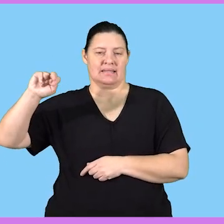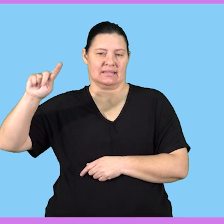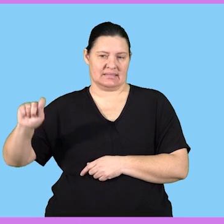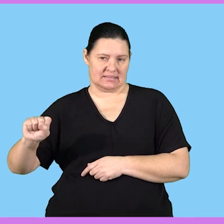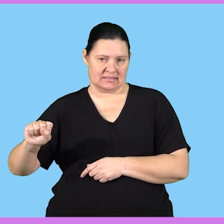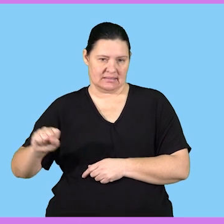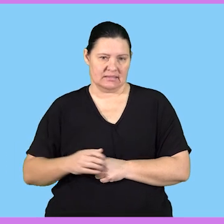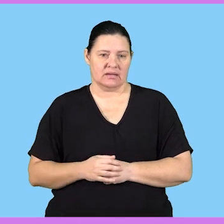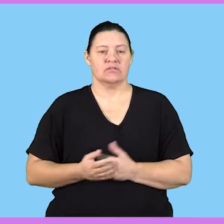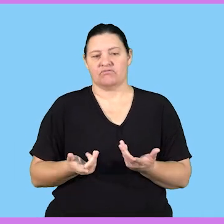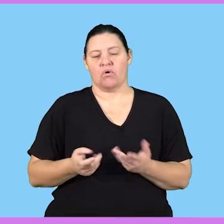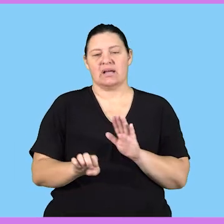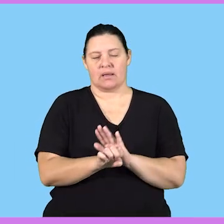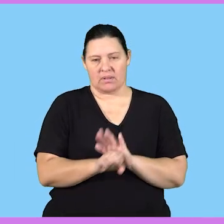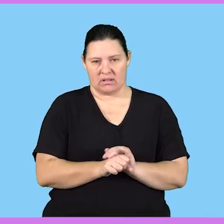1.7598 pints.